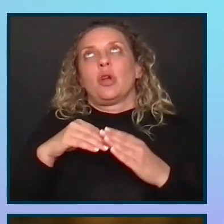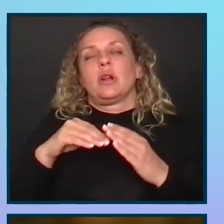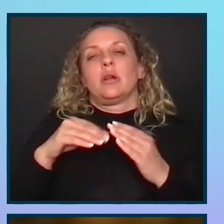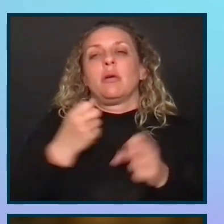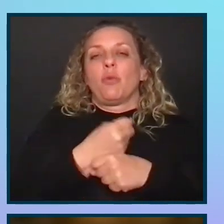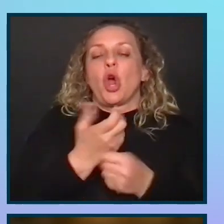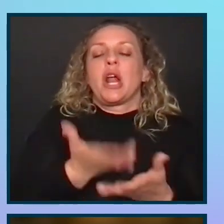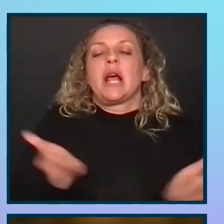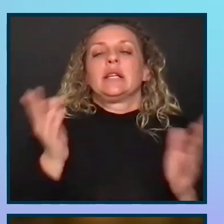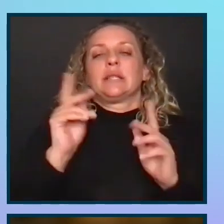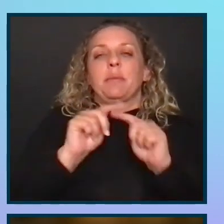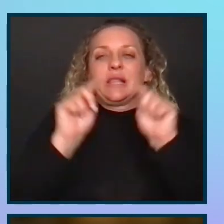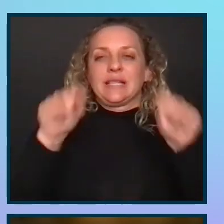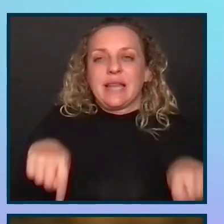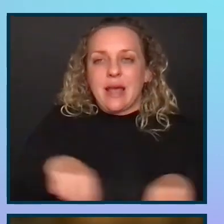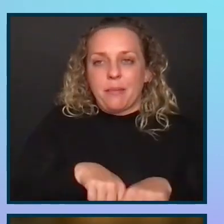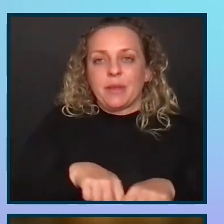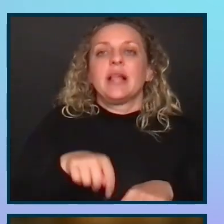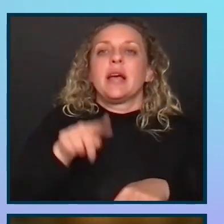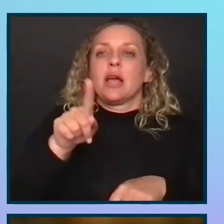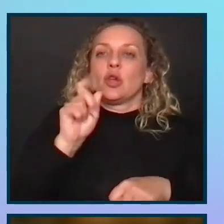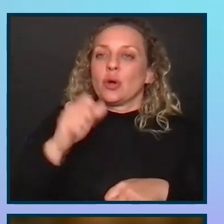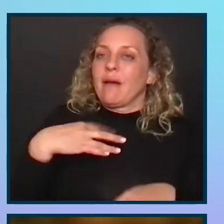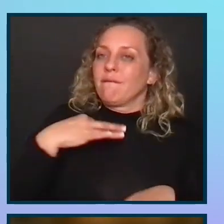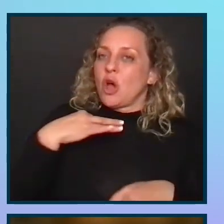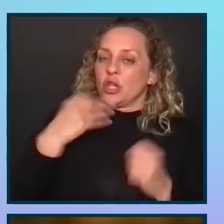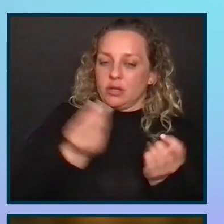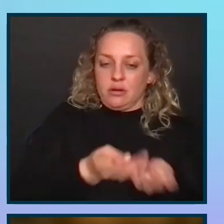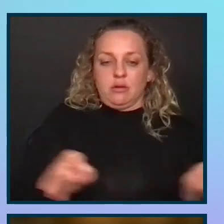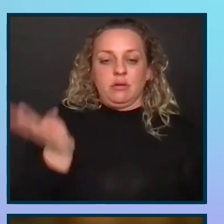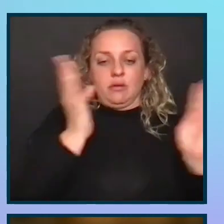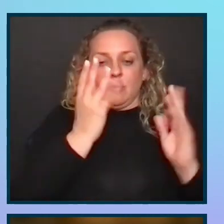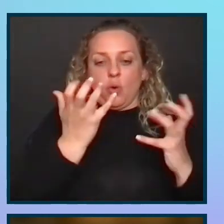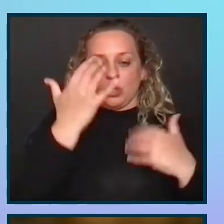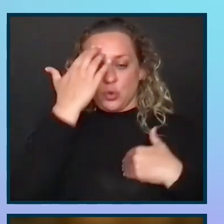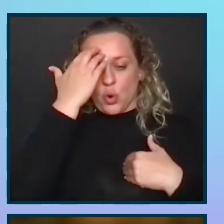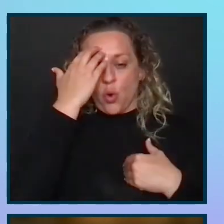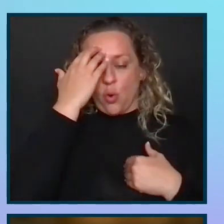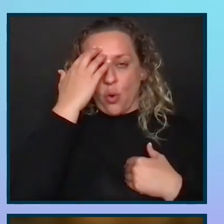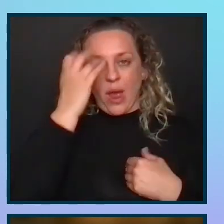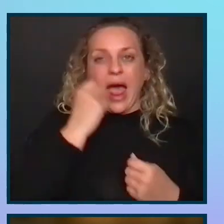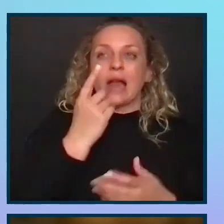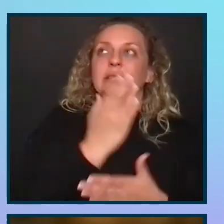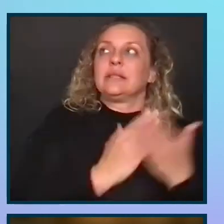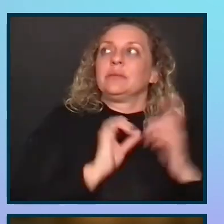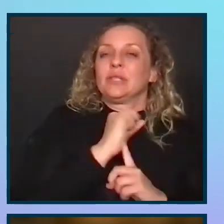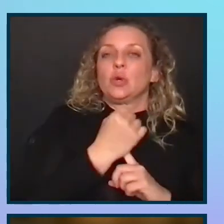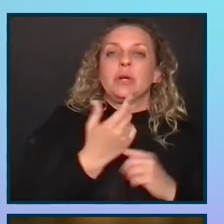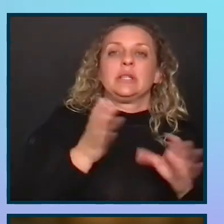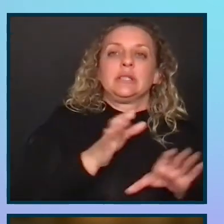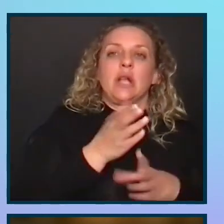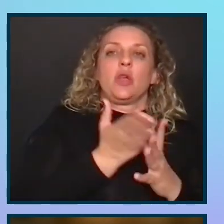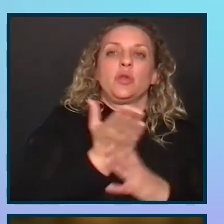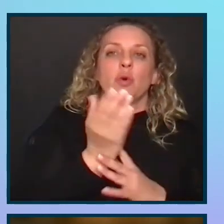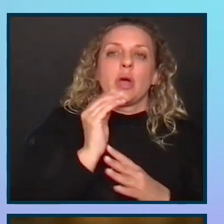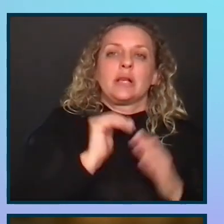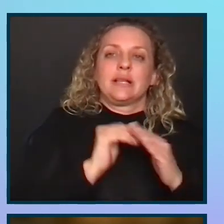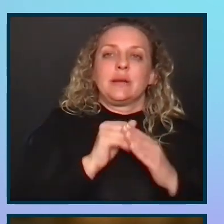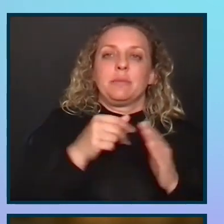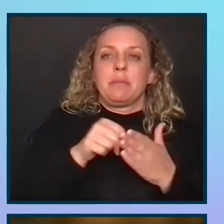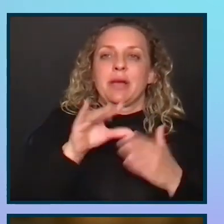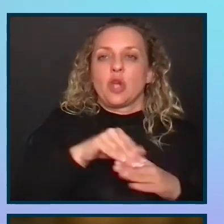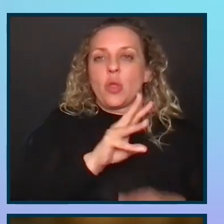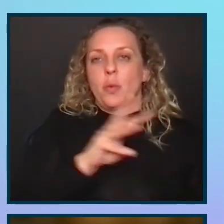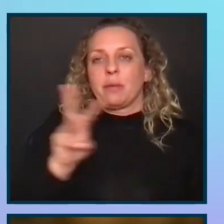in which you convey your status voluntarily to anyone who wants to know. And in some cases, it's done through an accessibility page on a